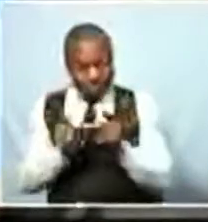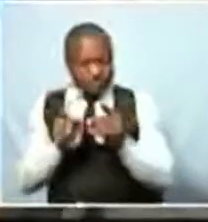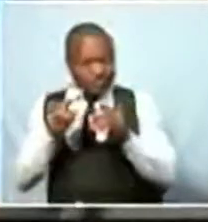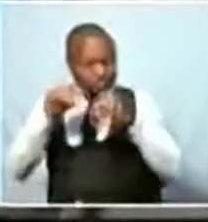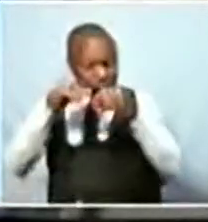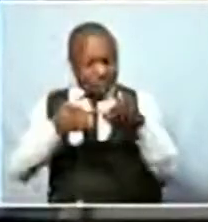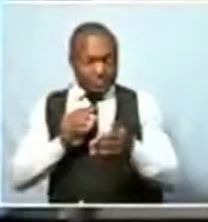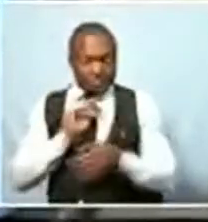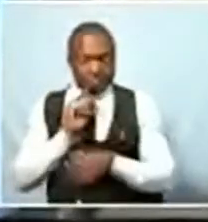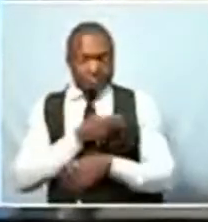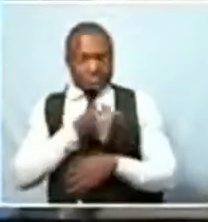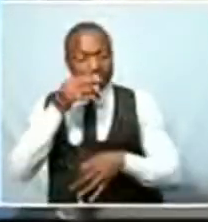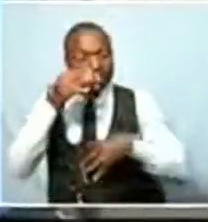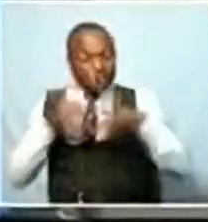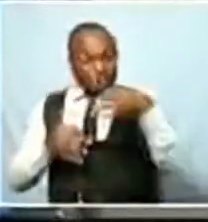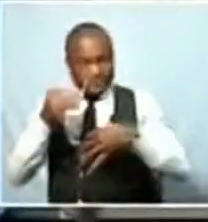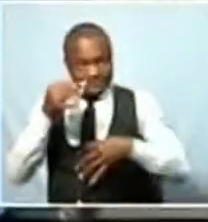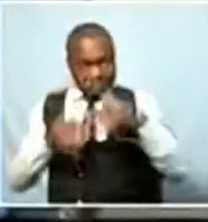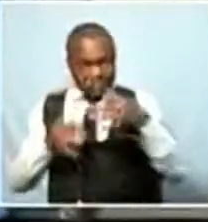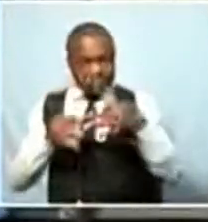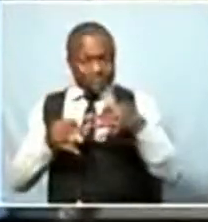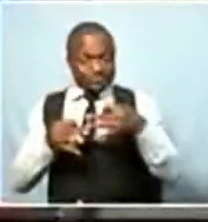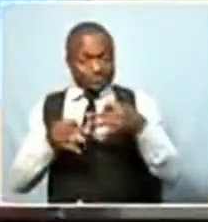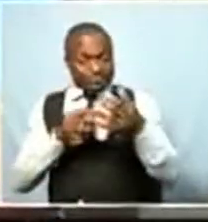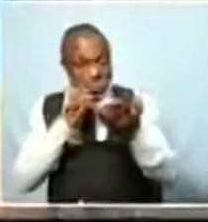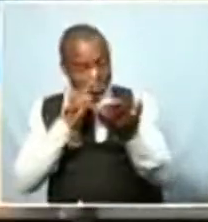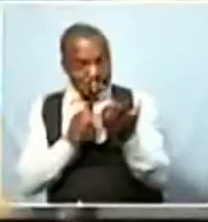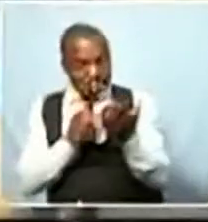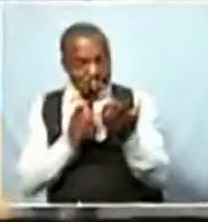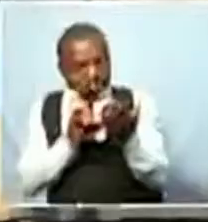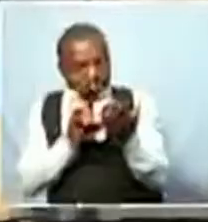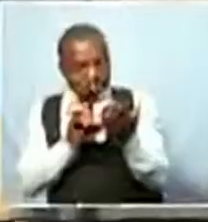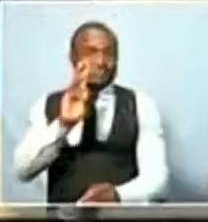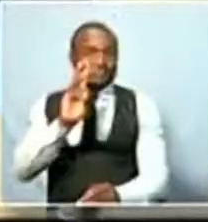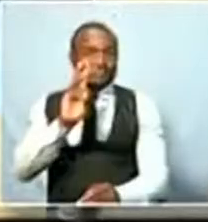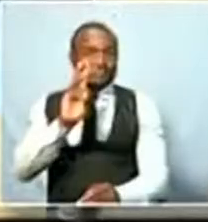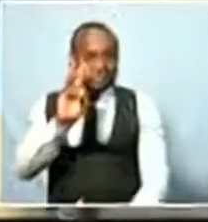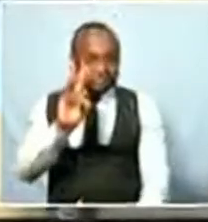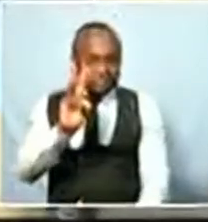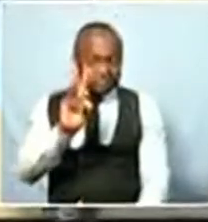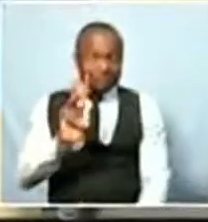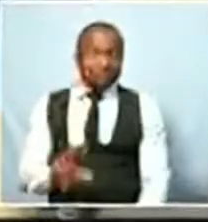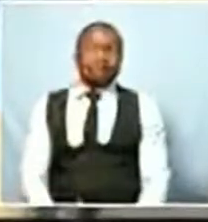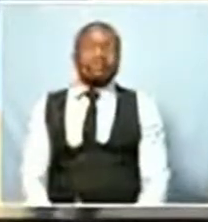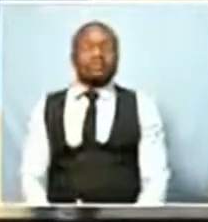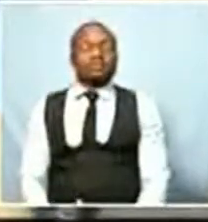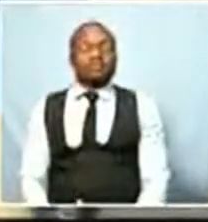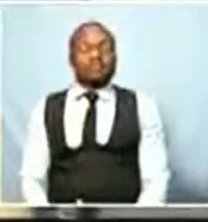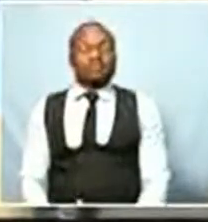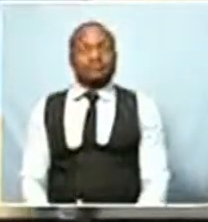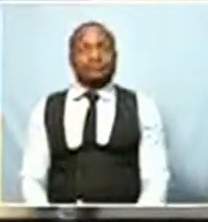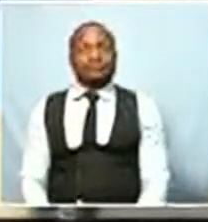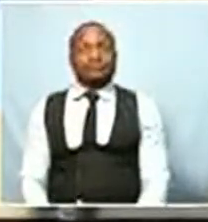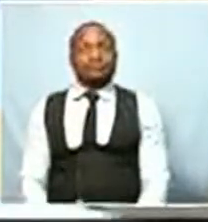here. If you go to the table 6 on